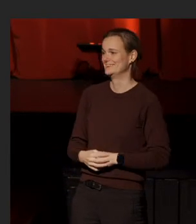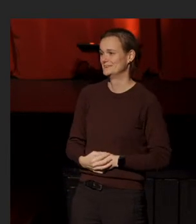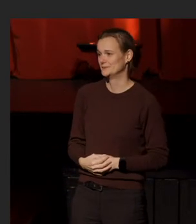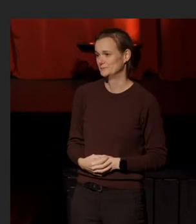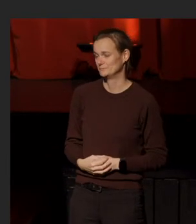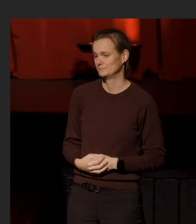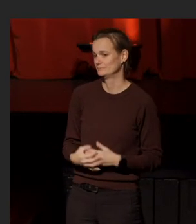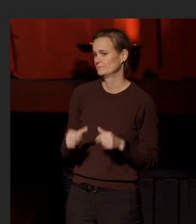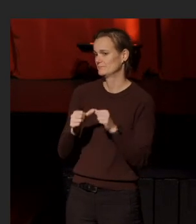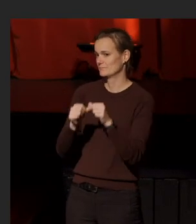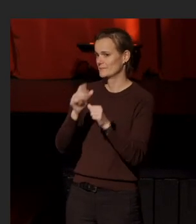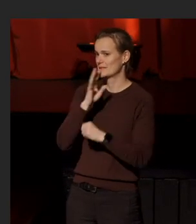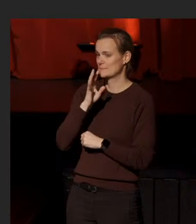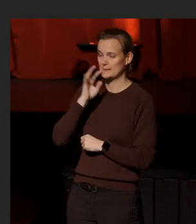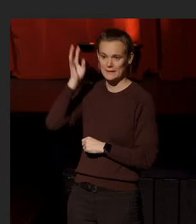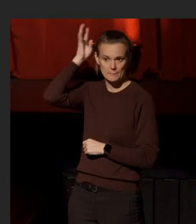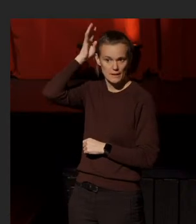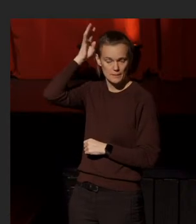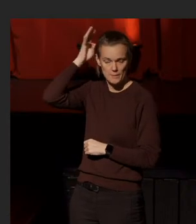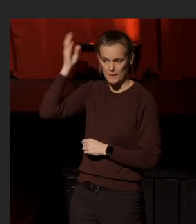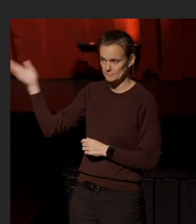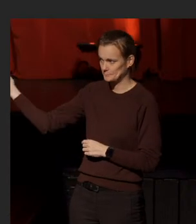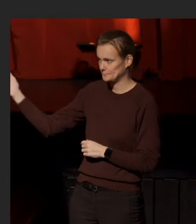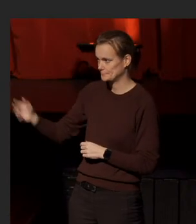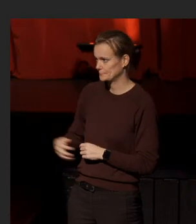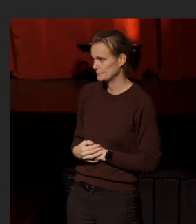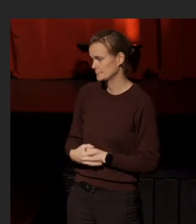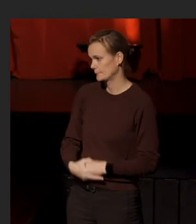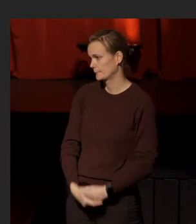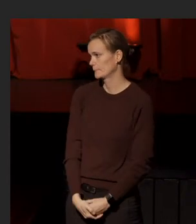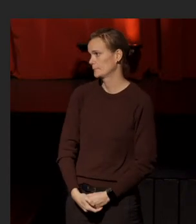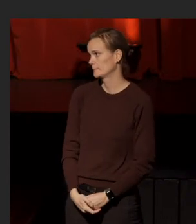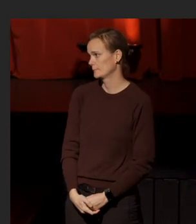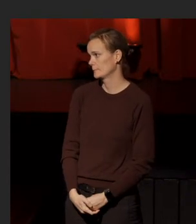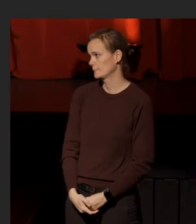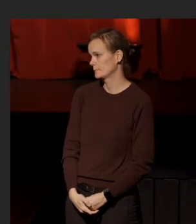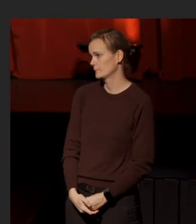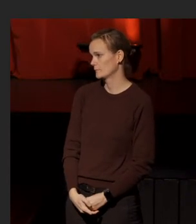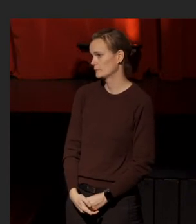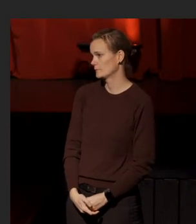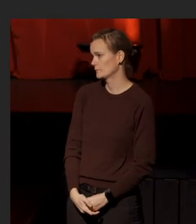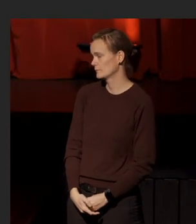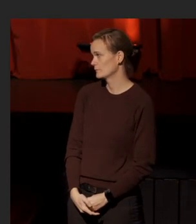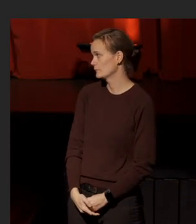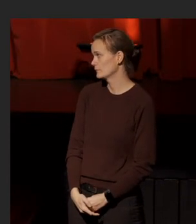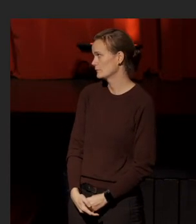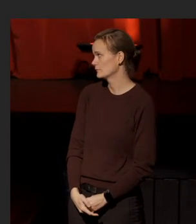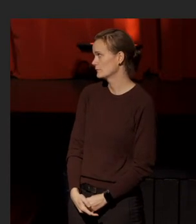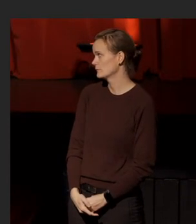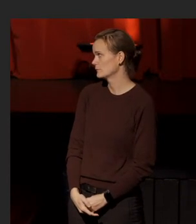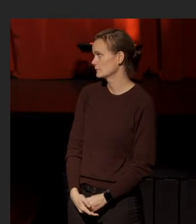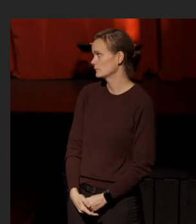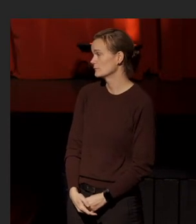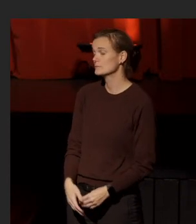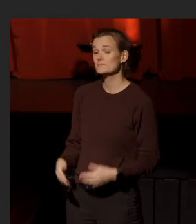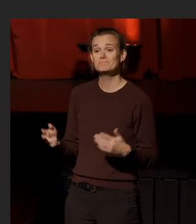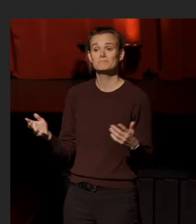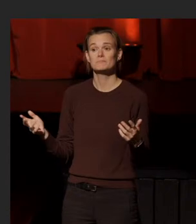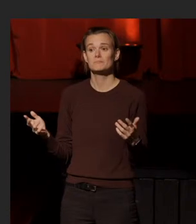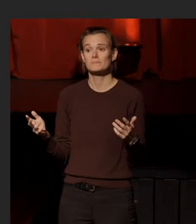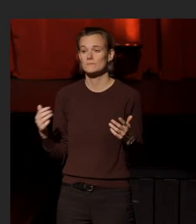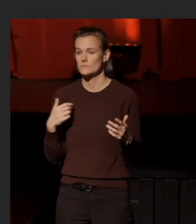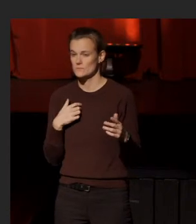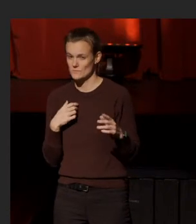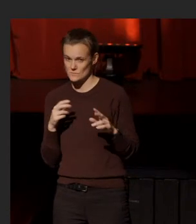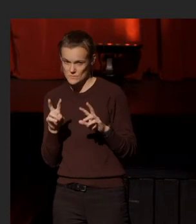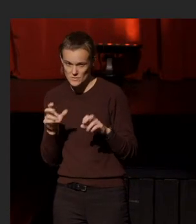Mido aloktiok. Nin gadalanan maltaya and weligiskuk. That's how I figure out if